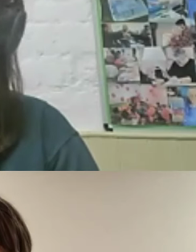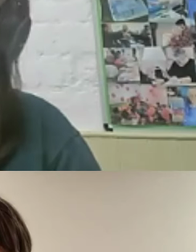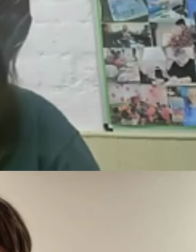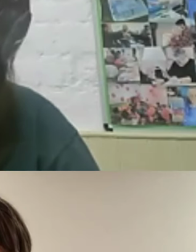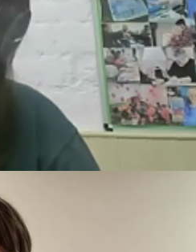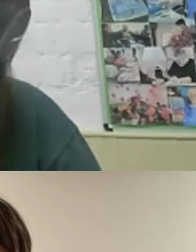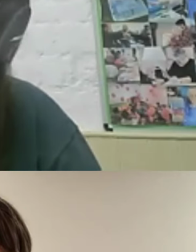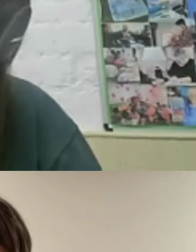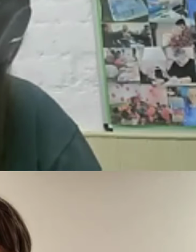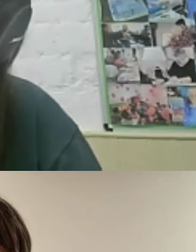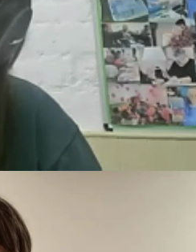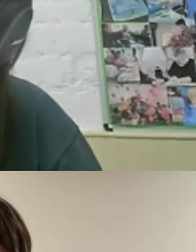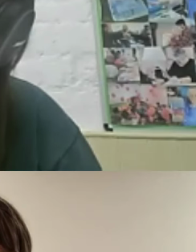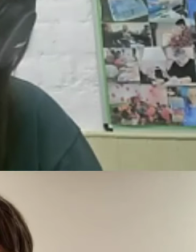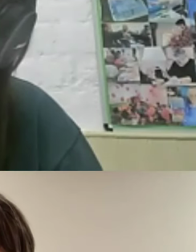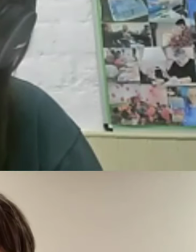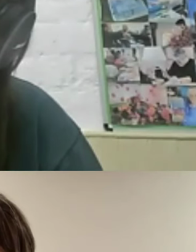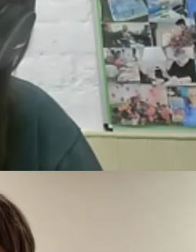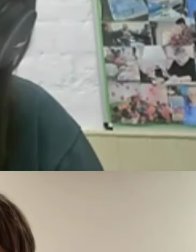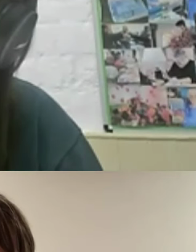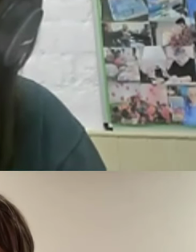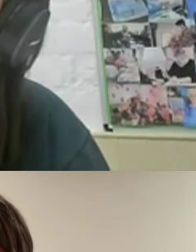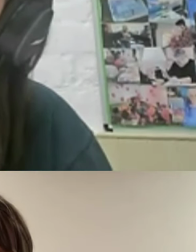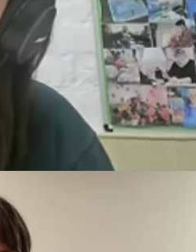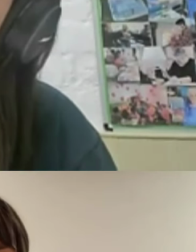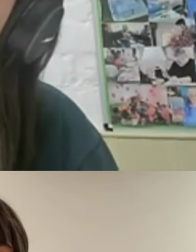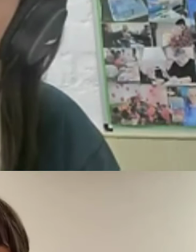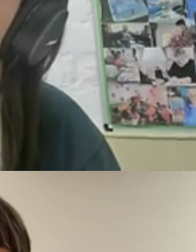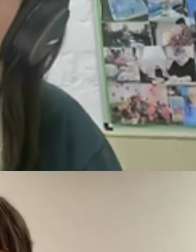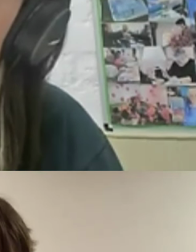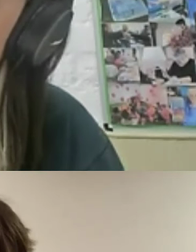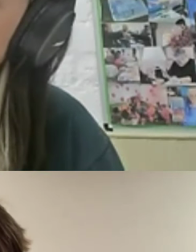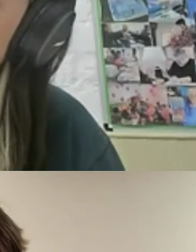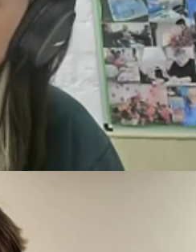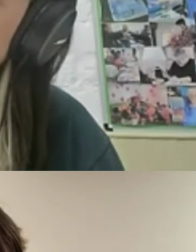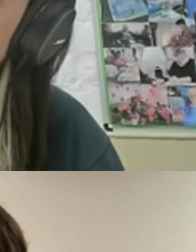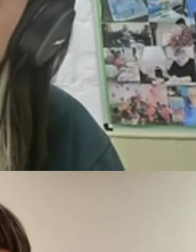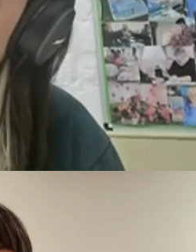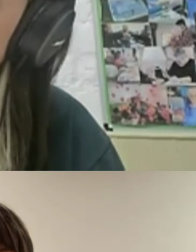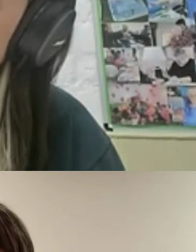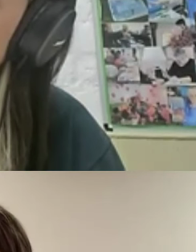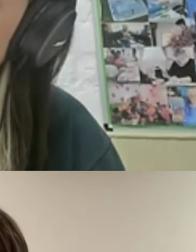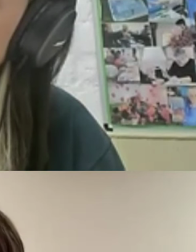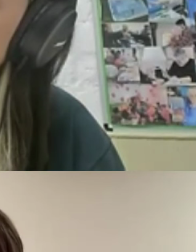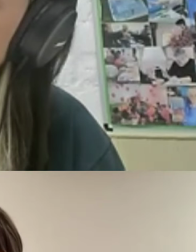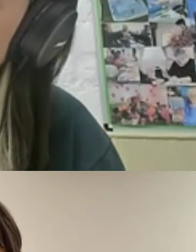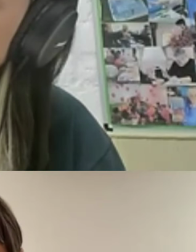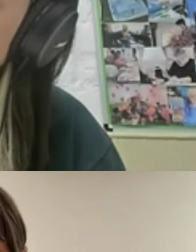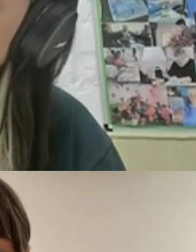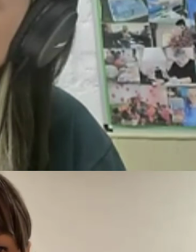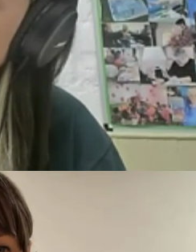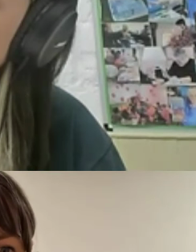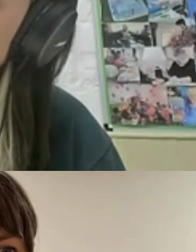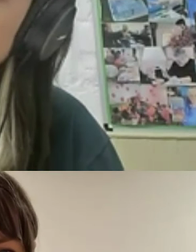it's really important to think about an economy, of geography, and just kind of